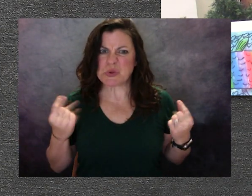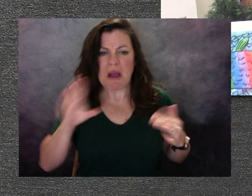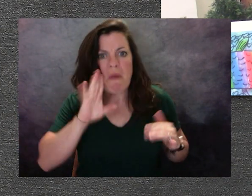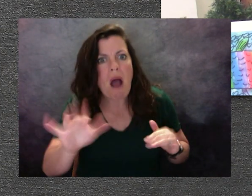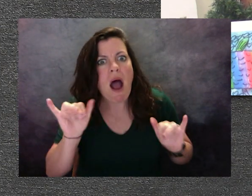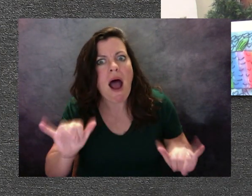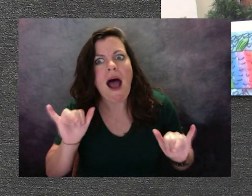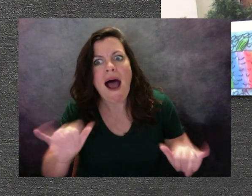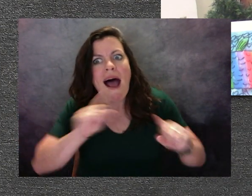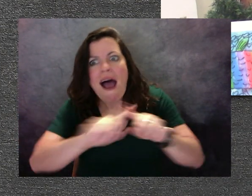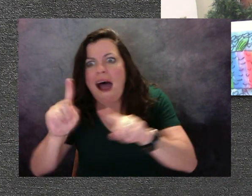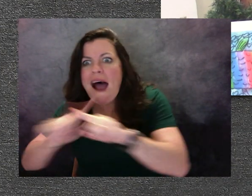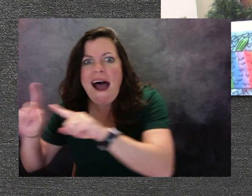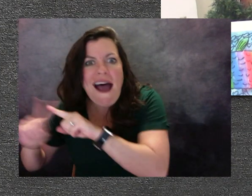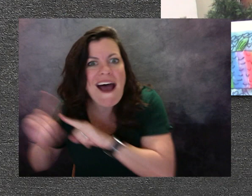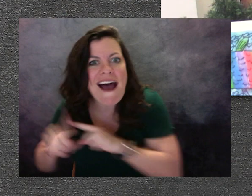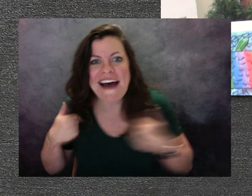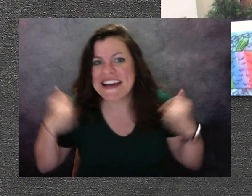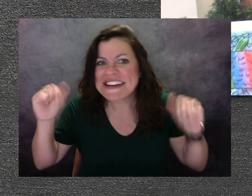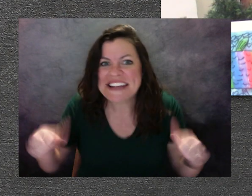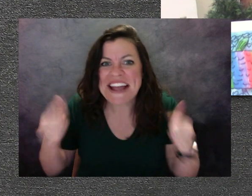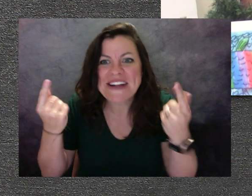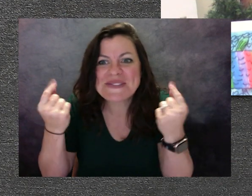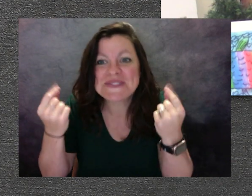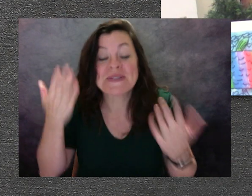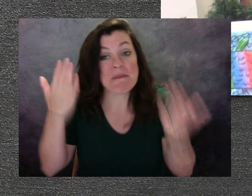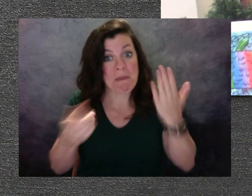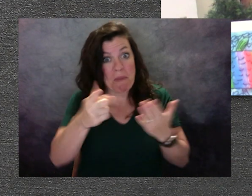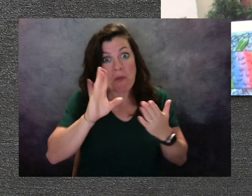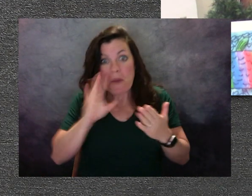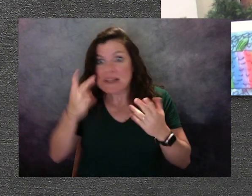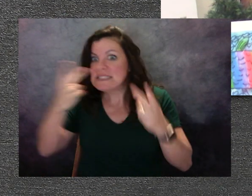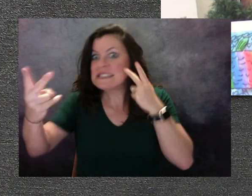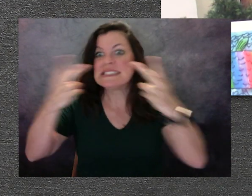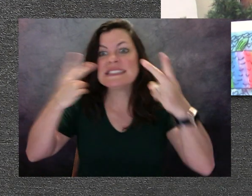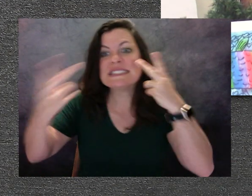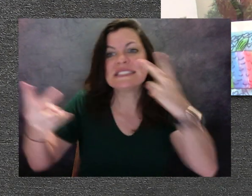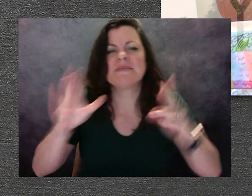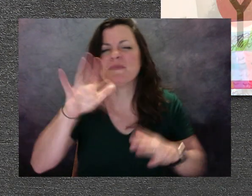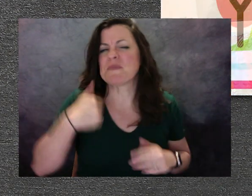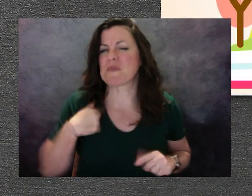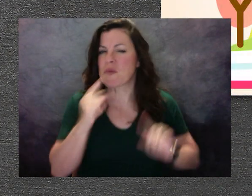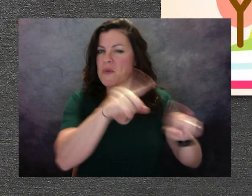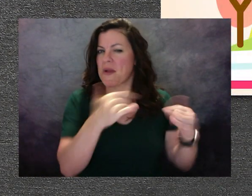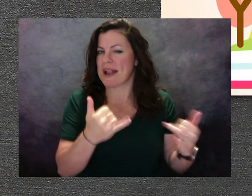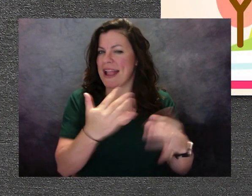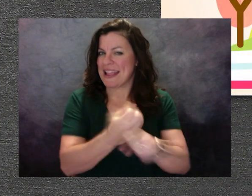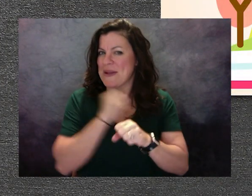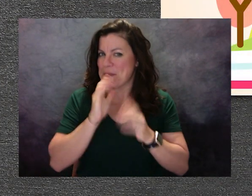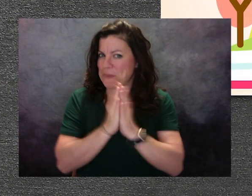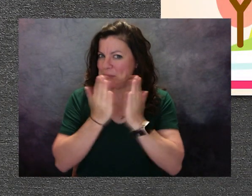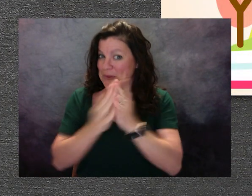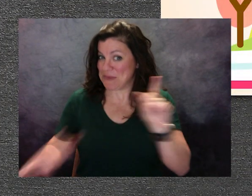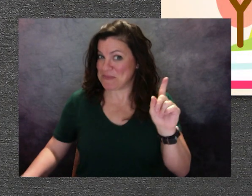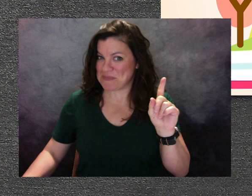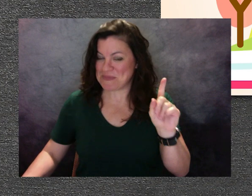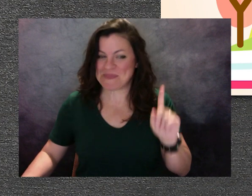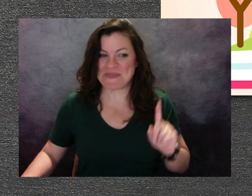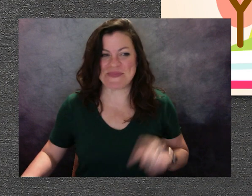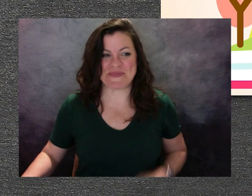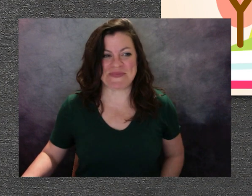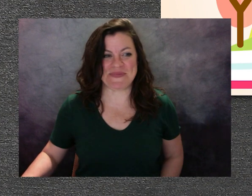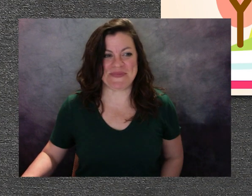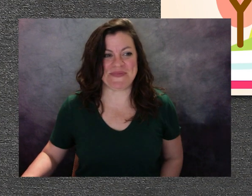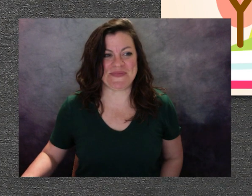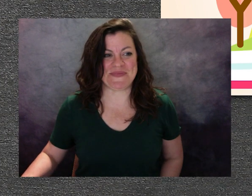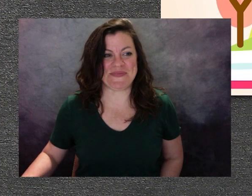I'm gonna go get that story ready, and I want you to stay right there. We will be right back. Hi everybody, it's Miss Chelsea